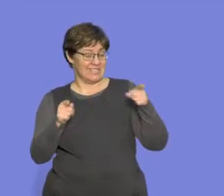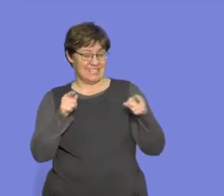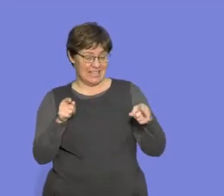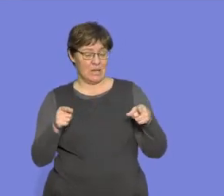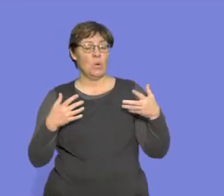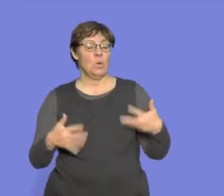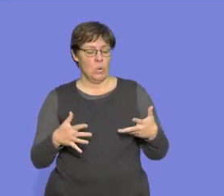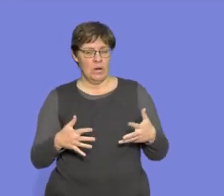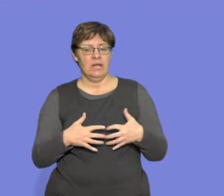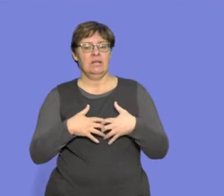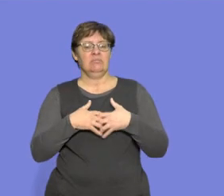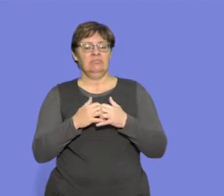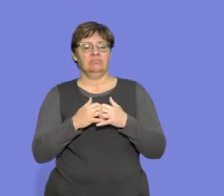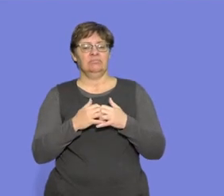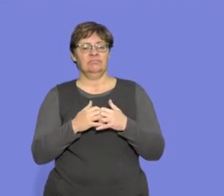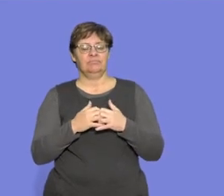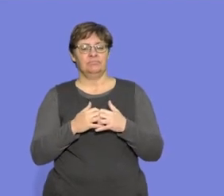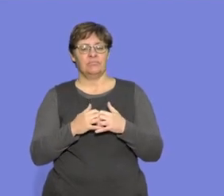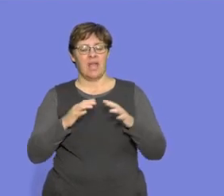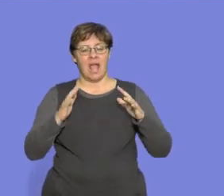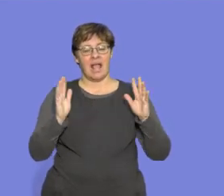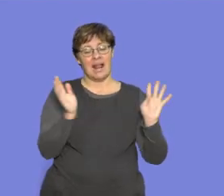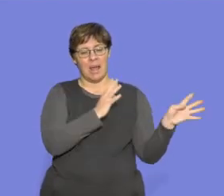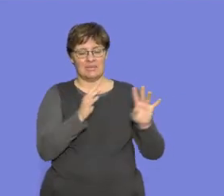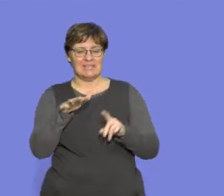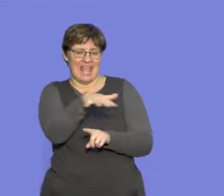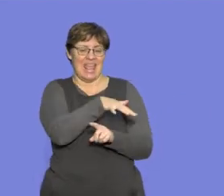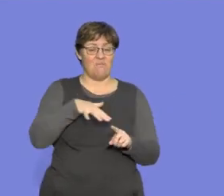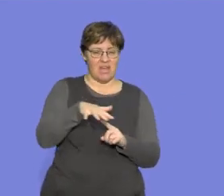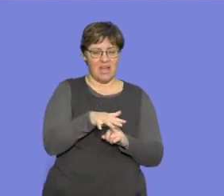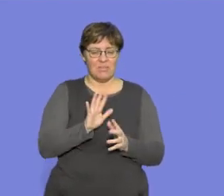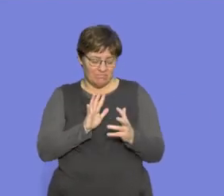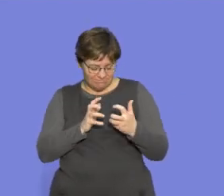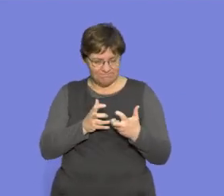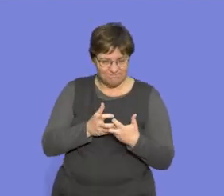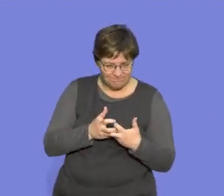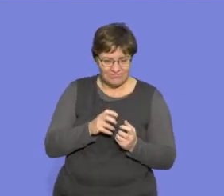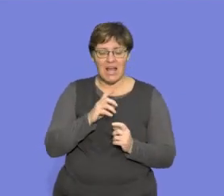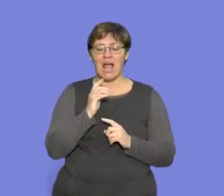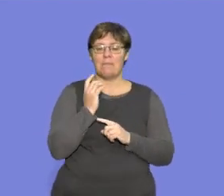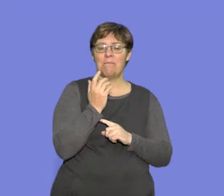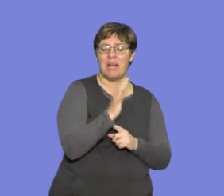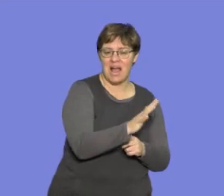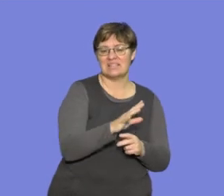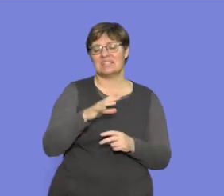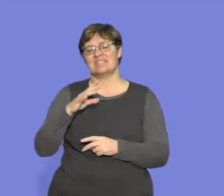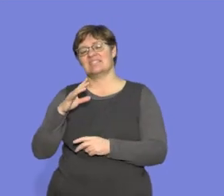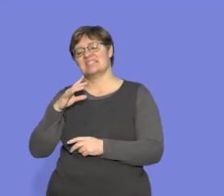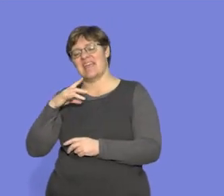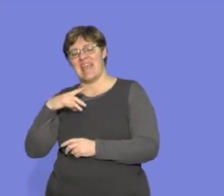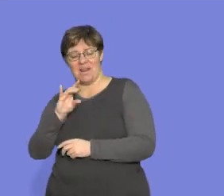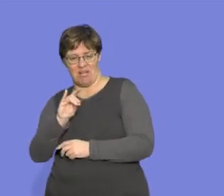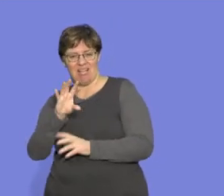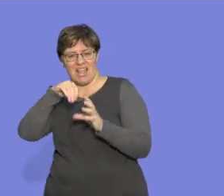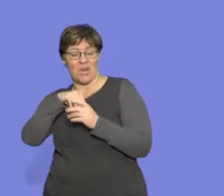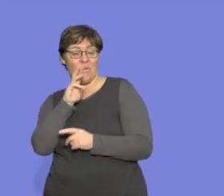also creates certain microclimates or areas which have typical plants and animals or aquatic plants and aquatic animals